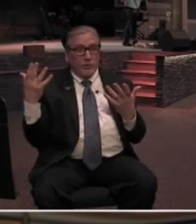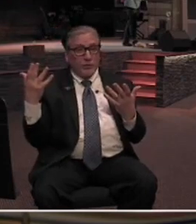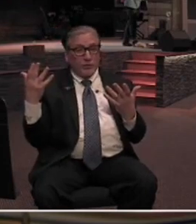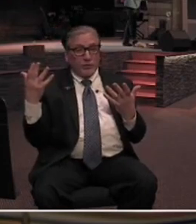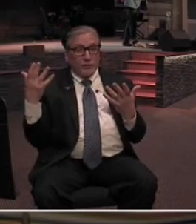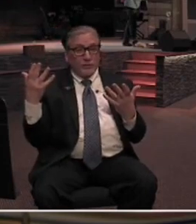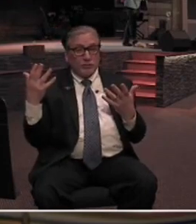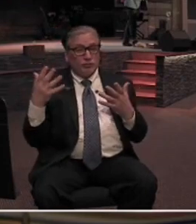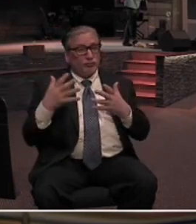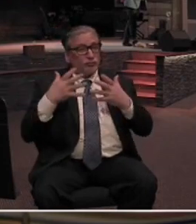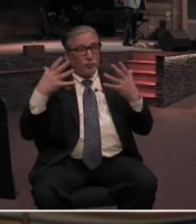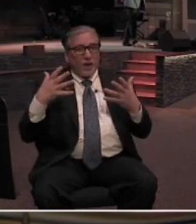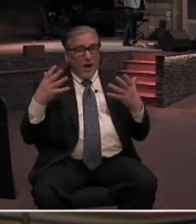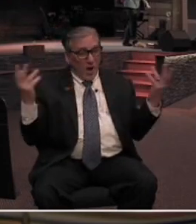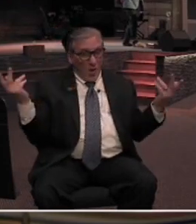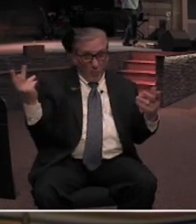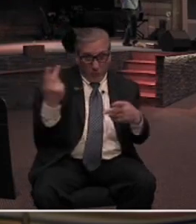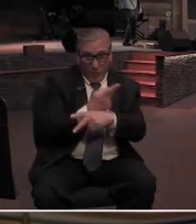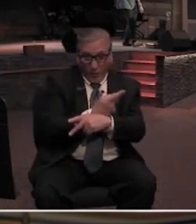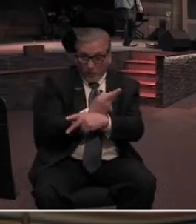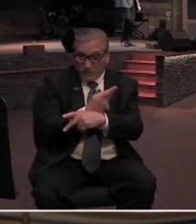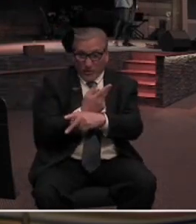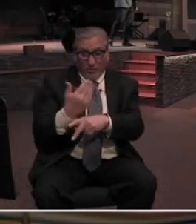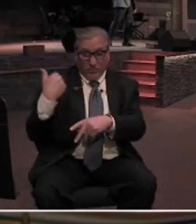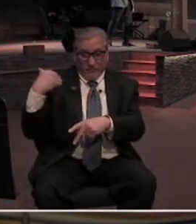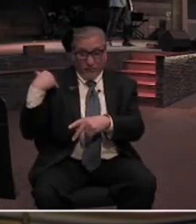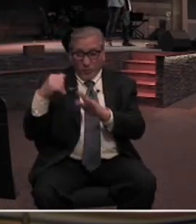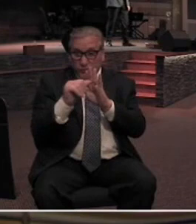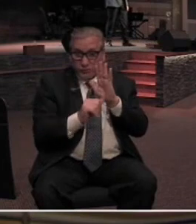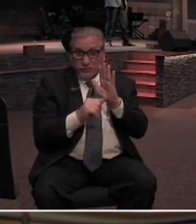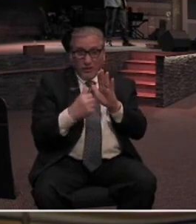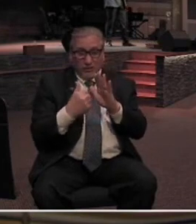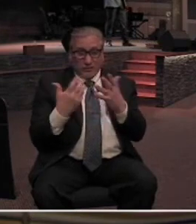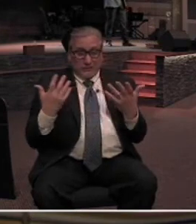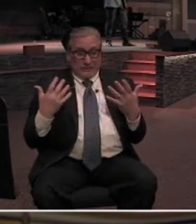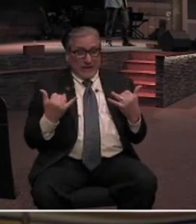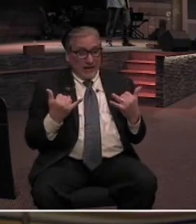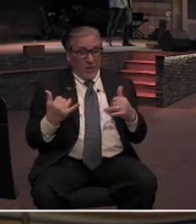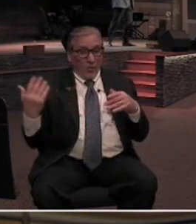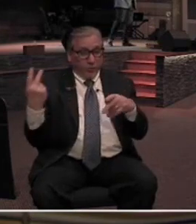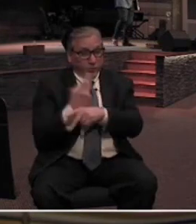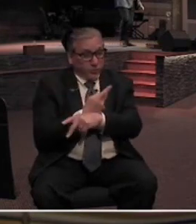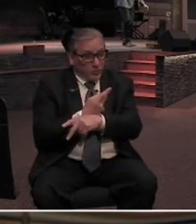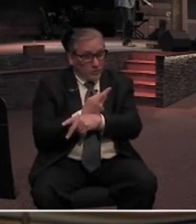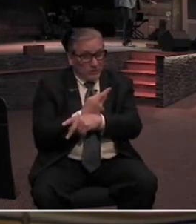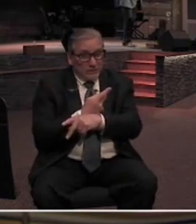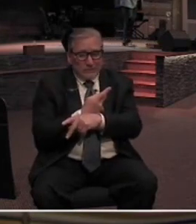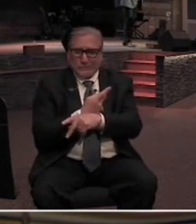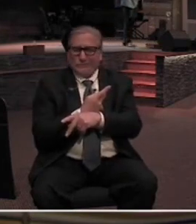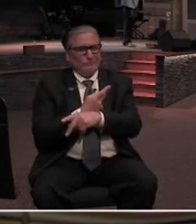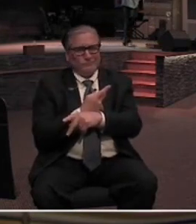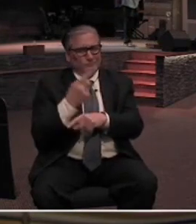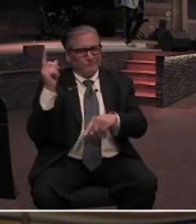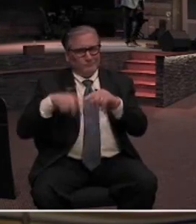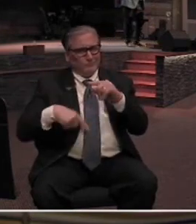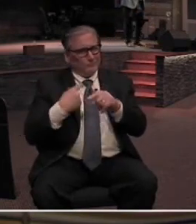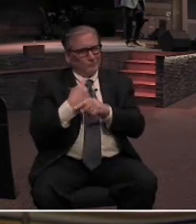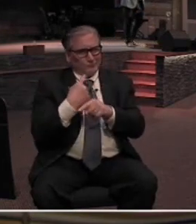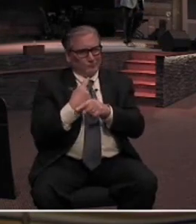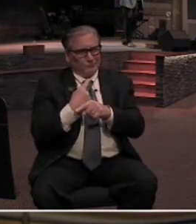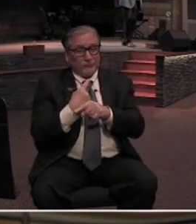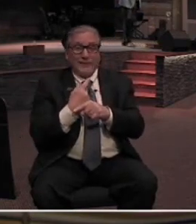even worse than before the surgery. This can't be right. Yeah, your